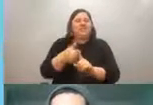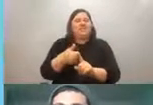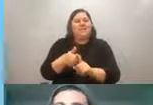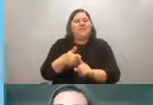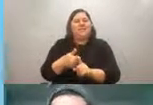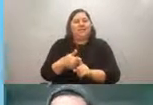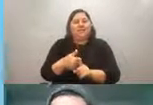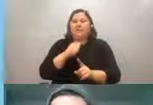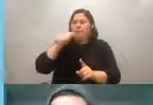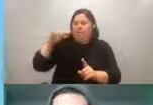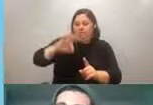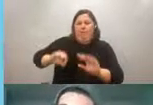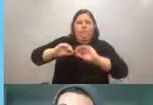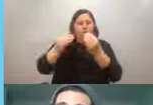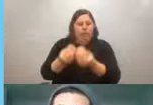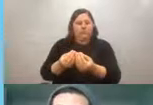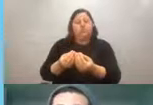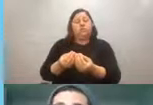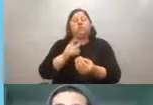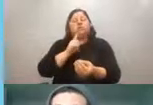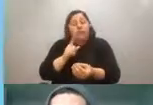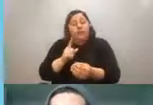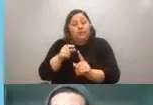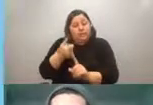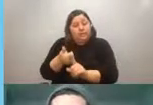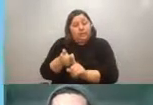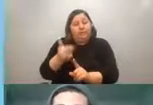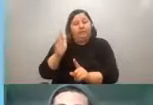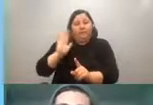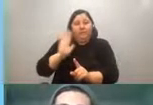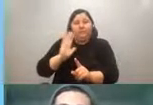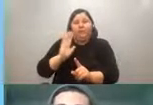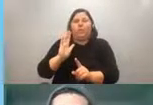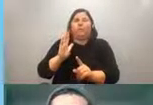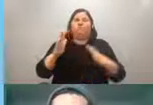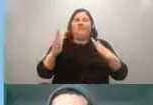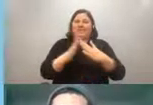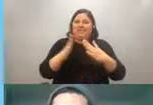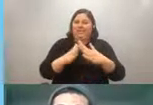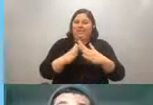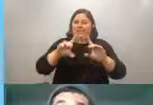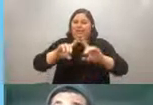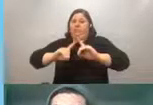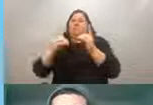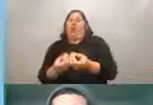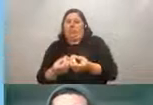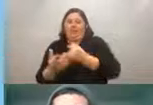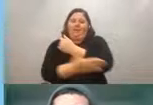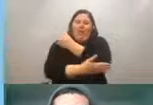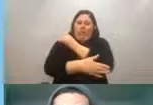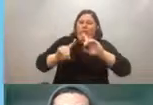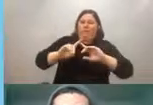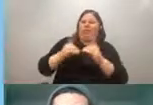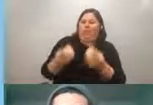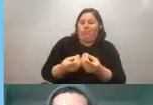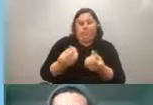a non-profit organization that actually used to be a city and county um department years ago um